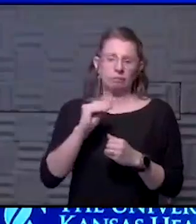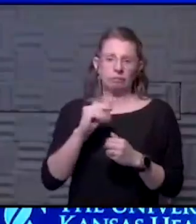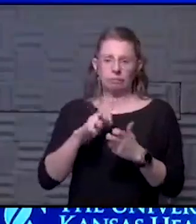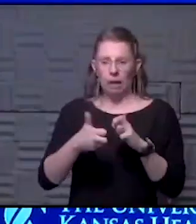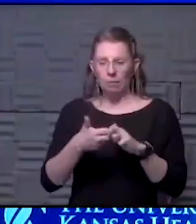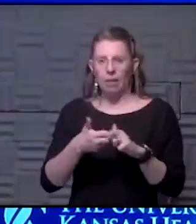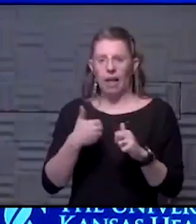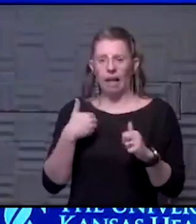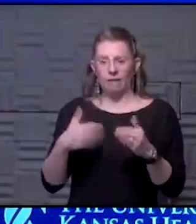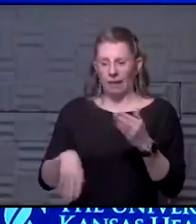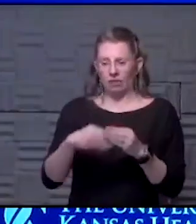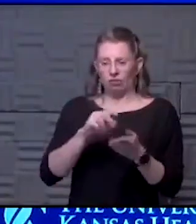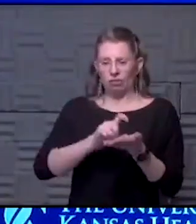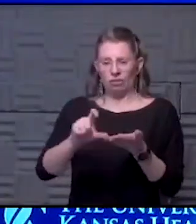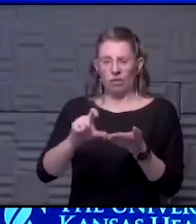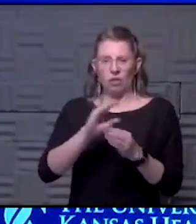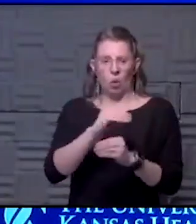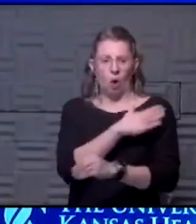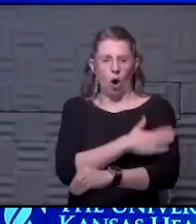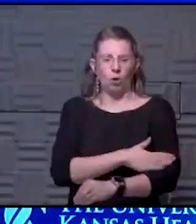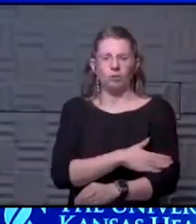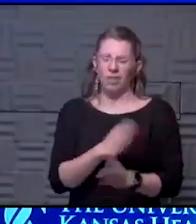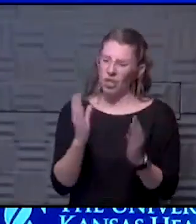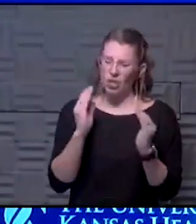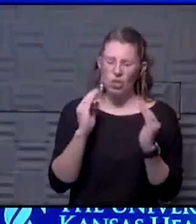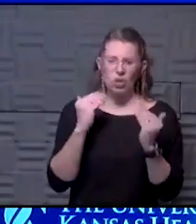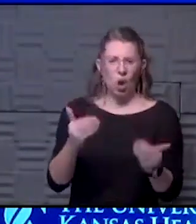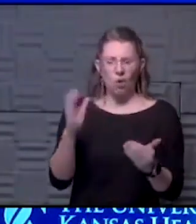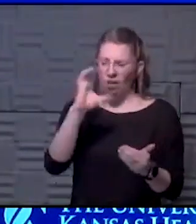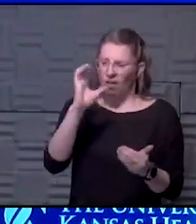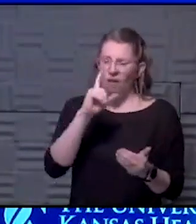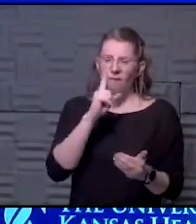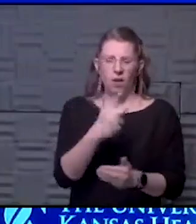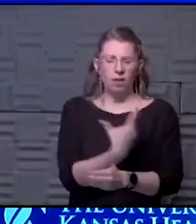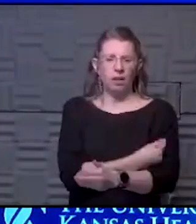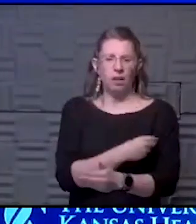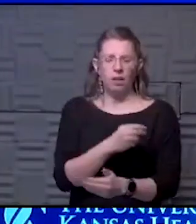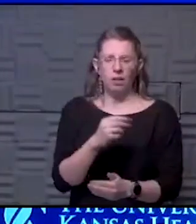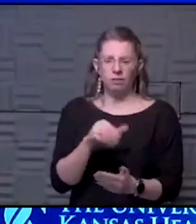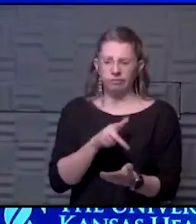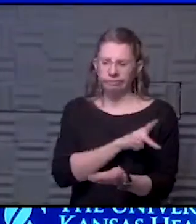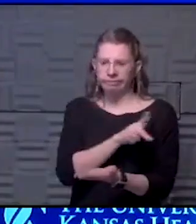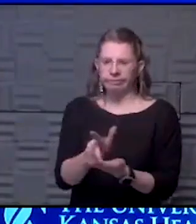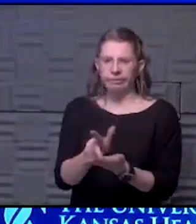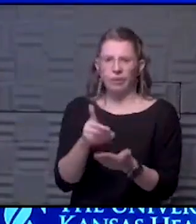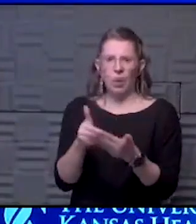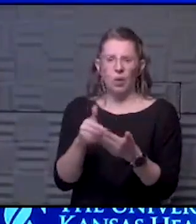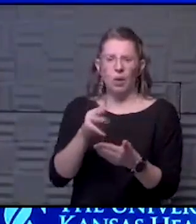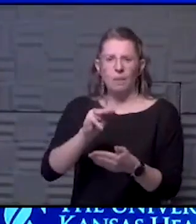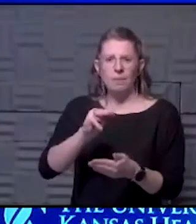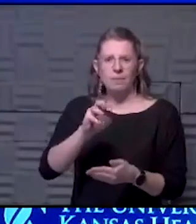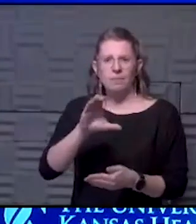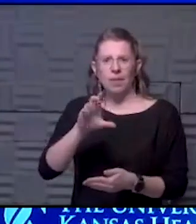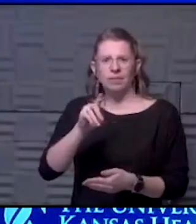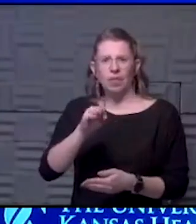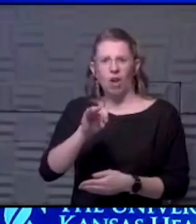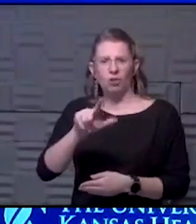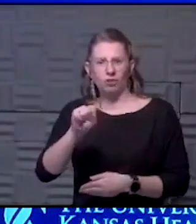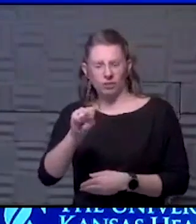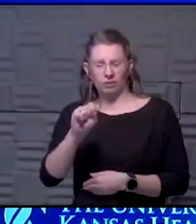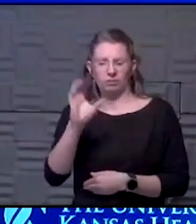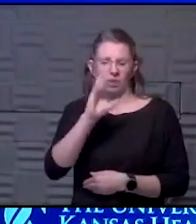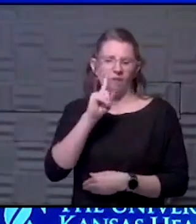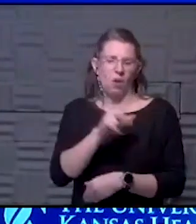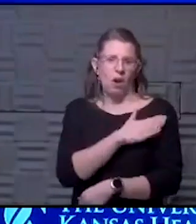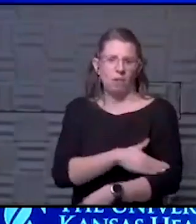end of the day, they've got extra doses, they don't have an arm to give them to, go find an arm. Go down to the local McDonald's, get an arm. You touched on this, but Julie wanted to know, why